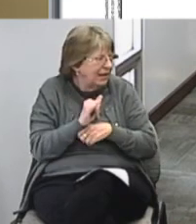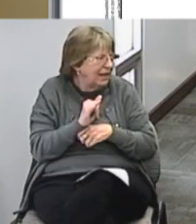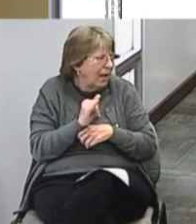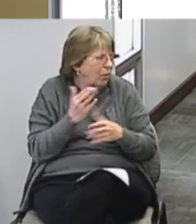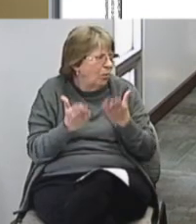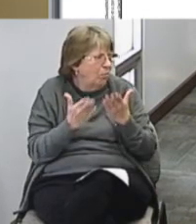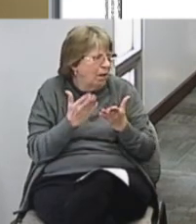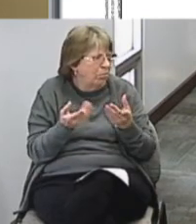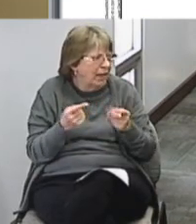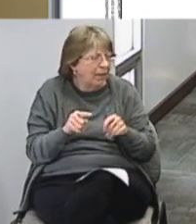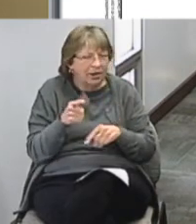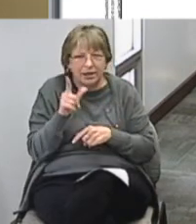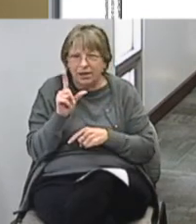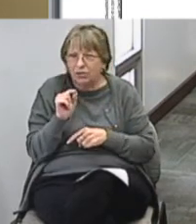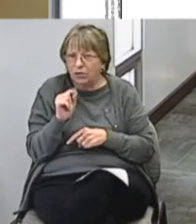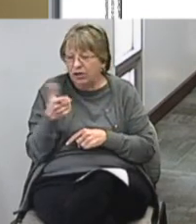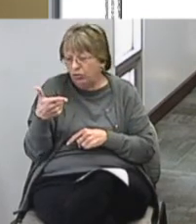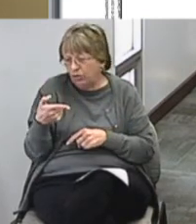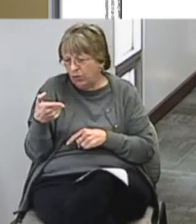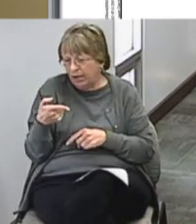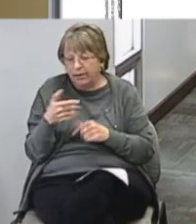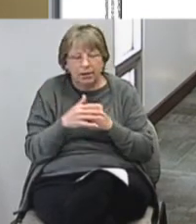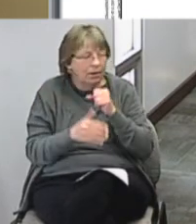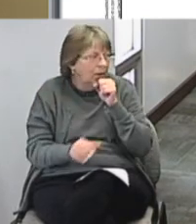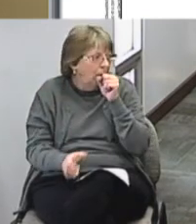happen in 2021.